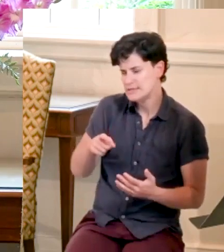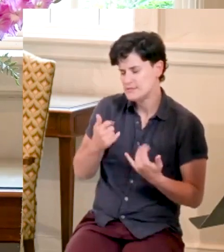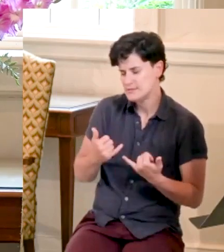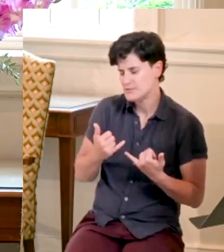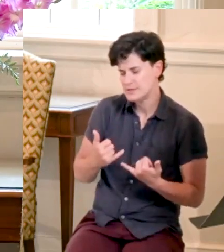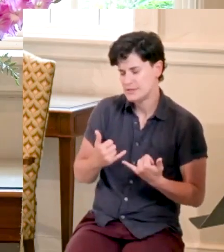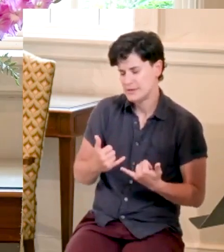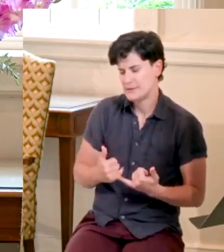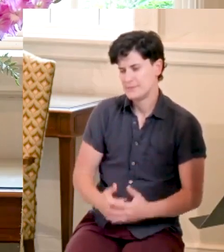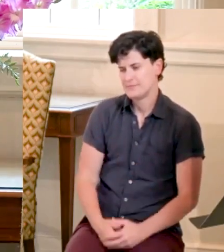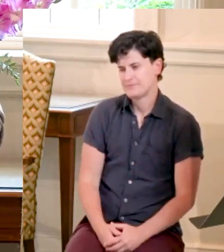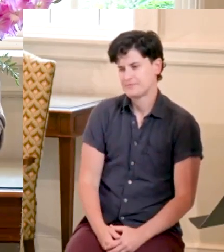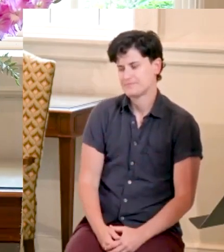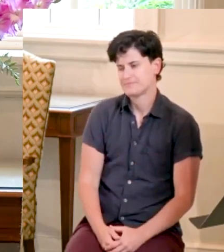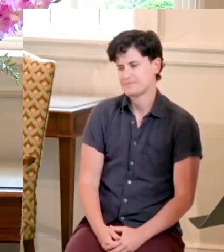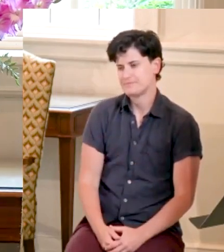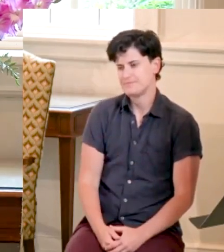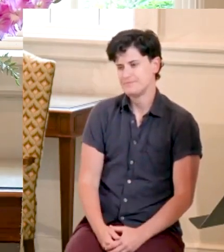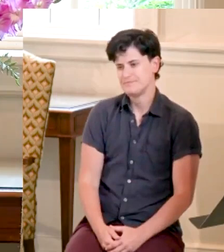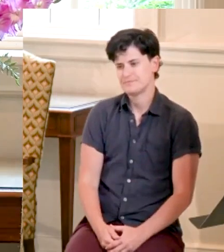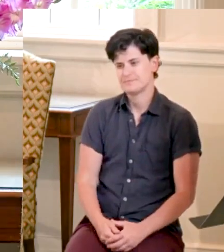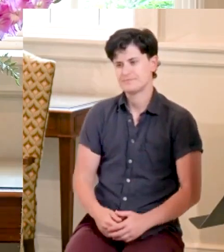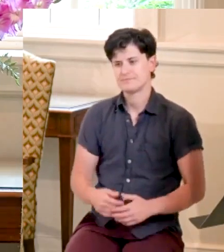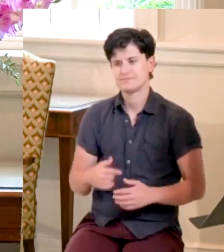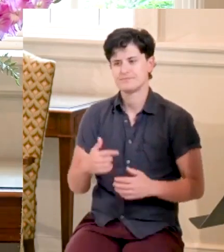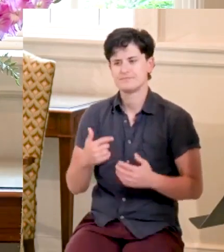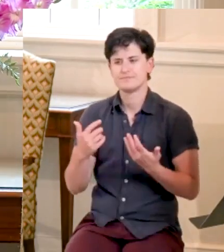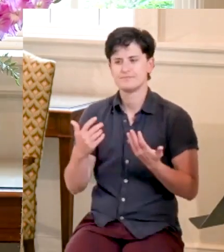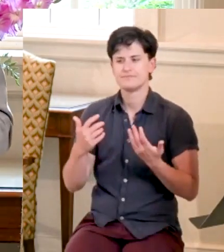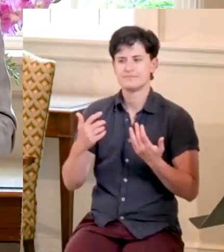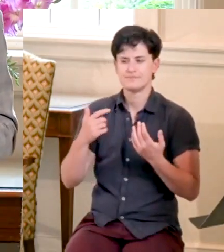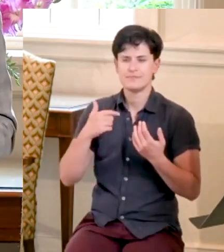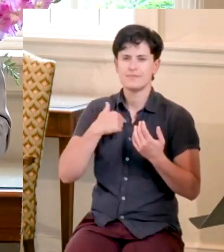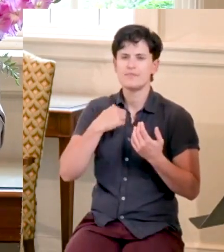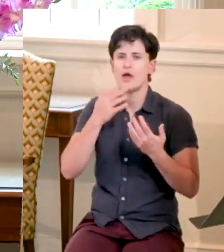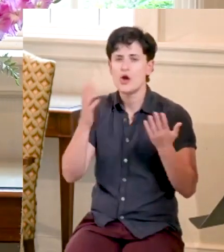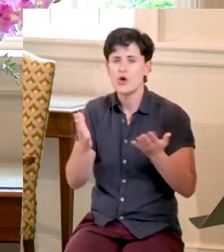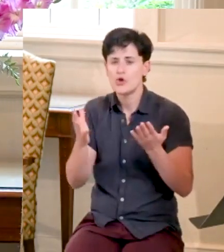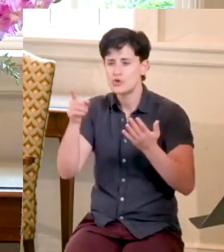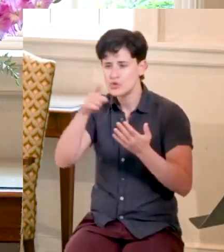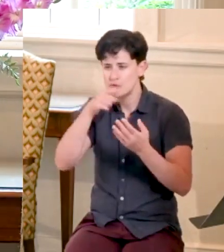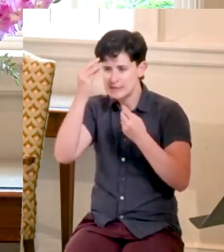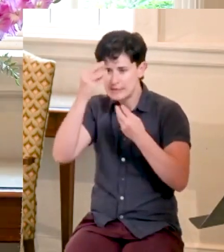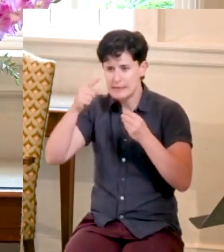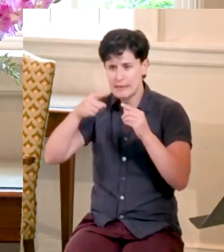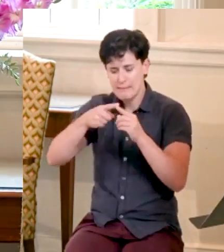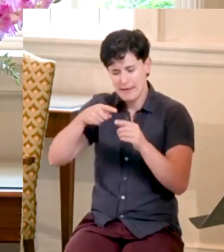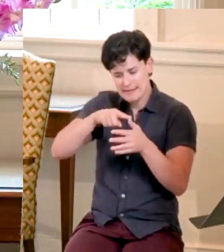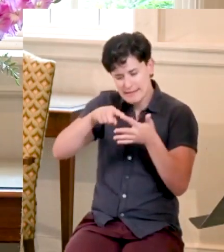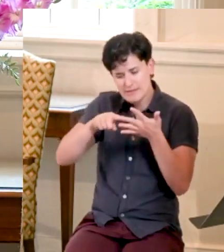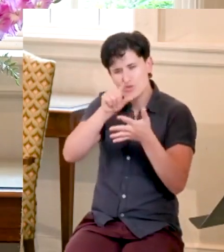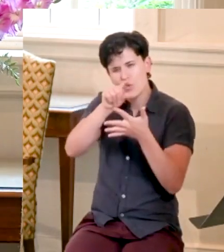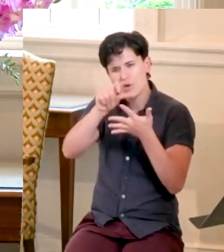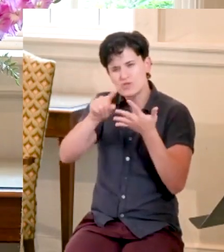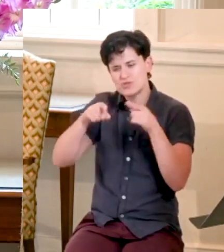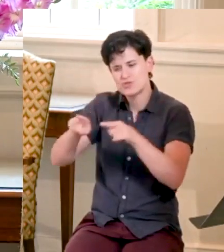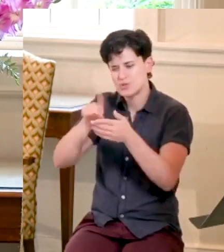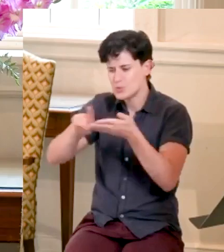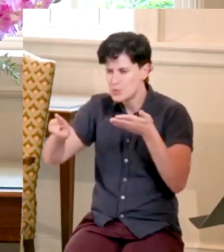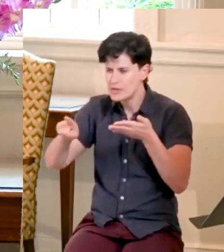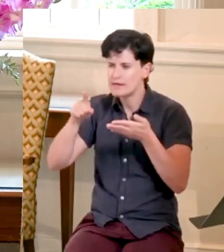I encourage you to keep thinking about these questions throughout the week. Revisit them often, or even write